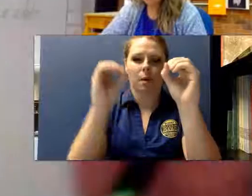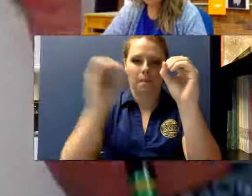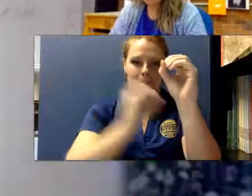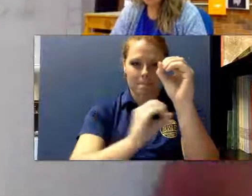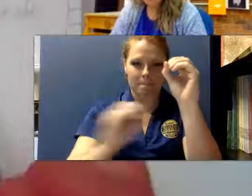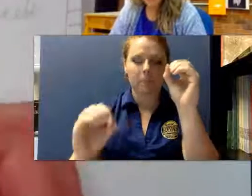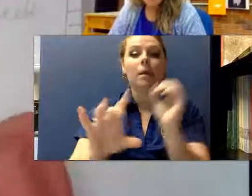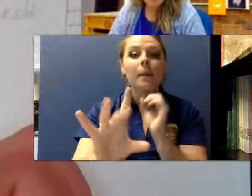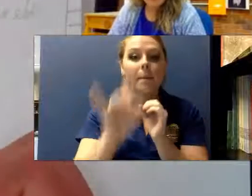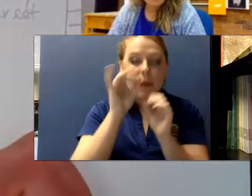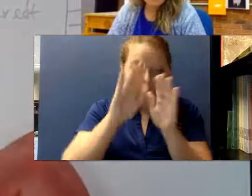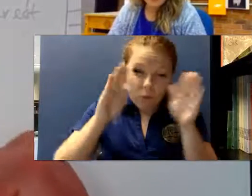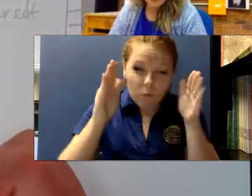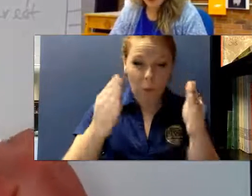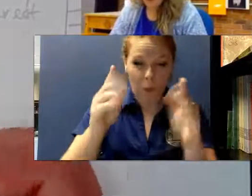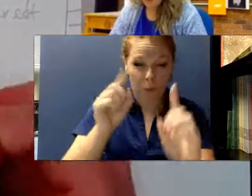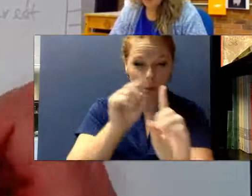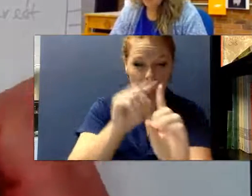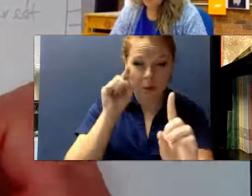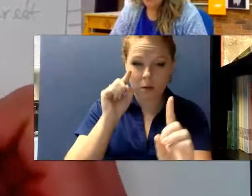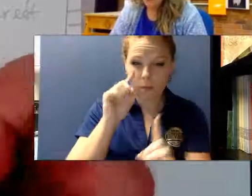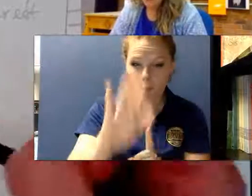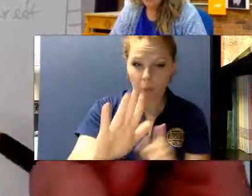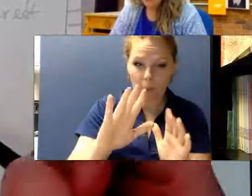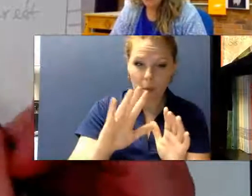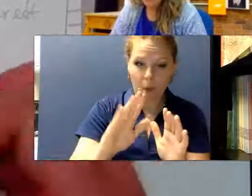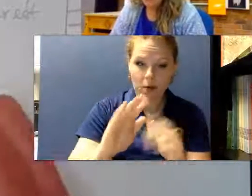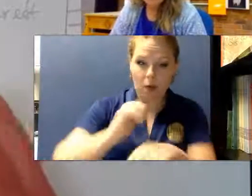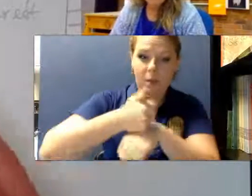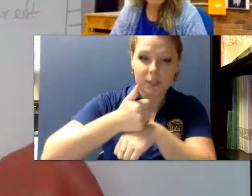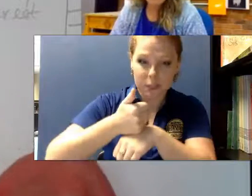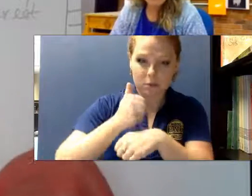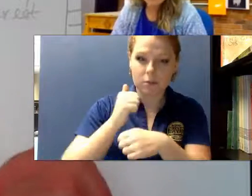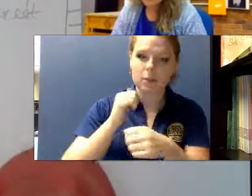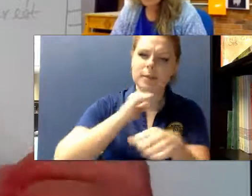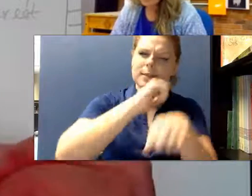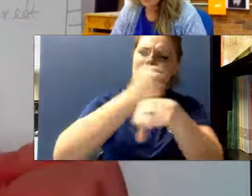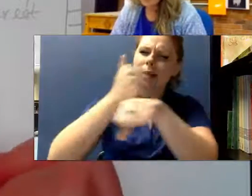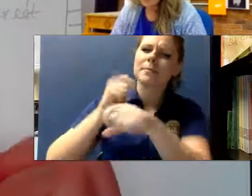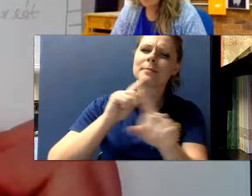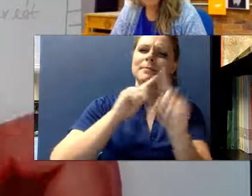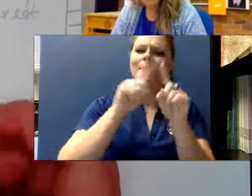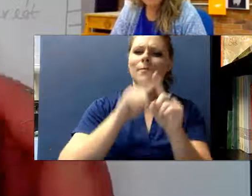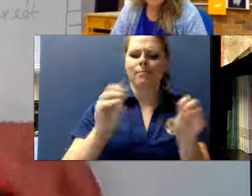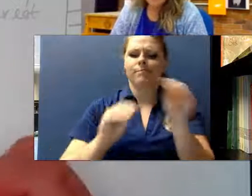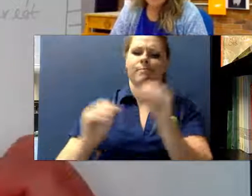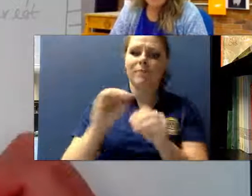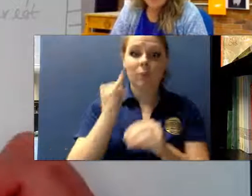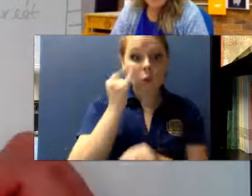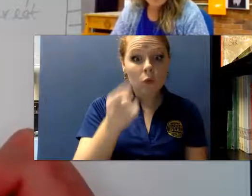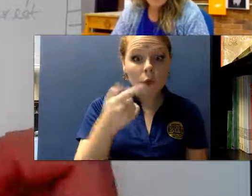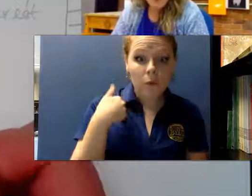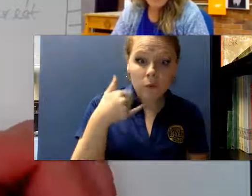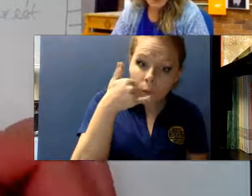interest. Choose a focal point for your composition. So set up your things in different ways. If you have a